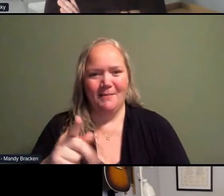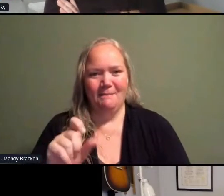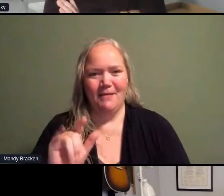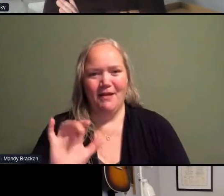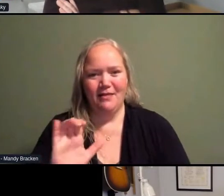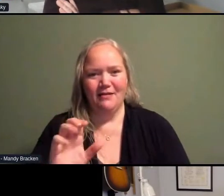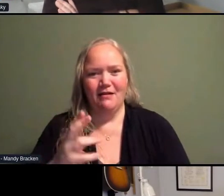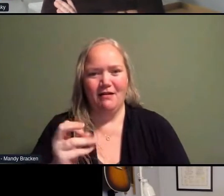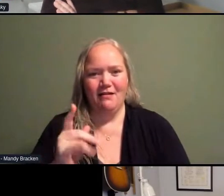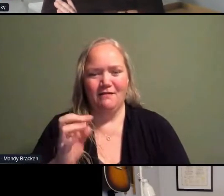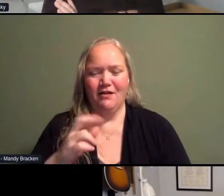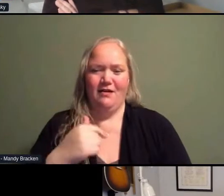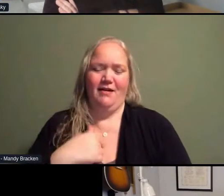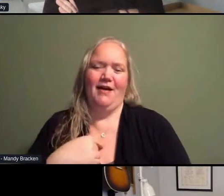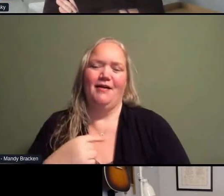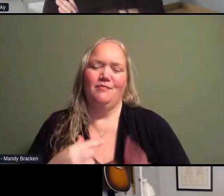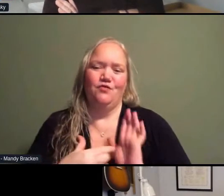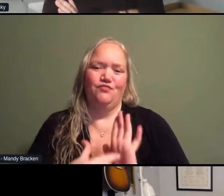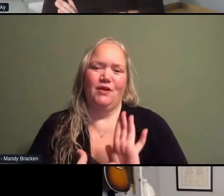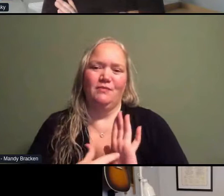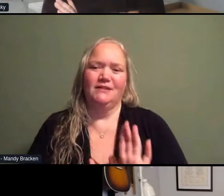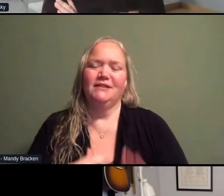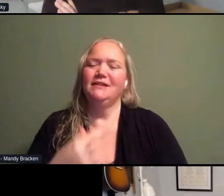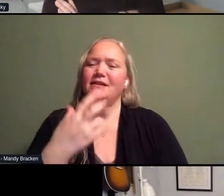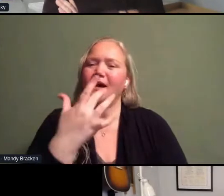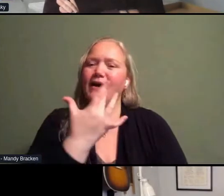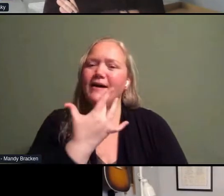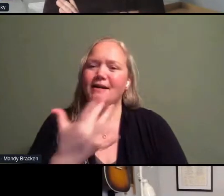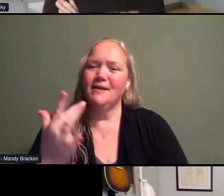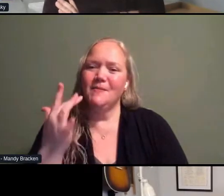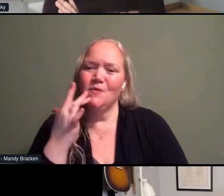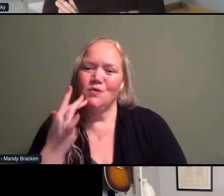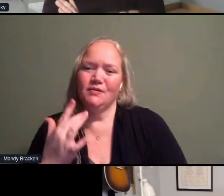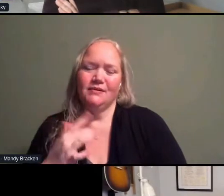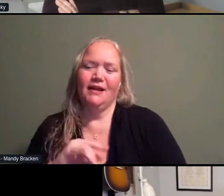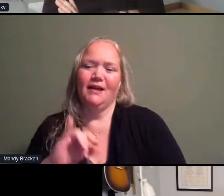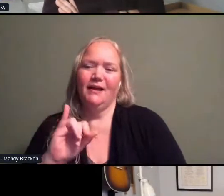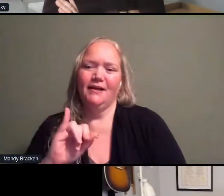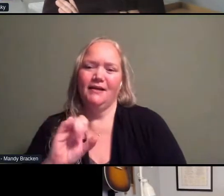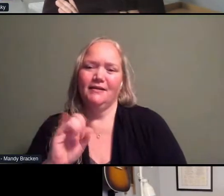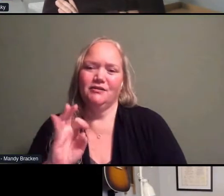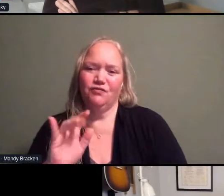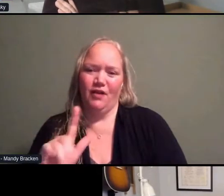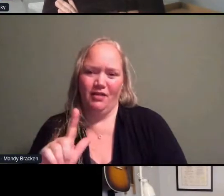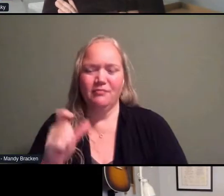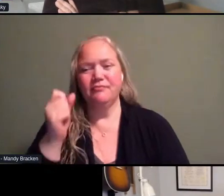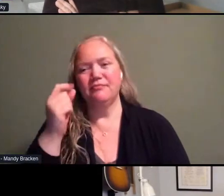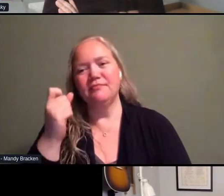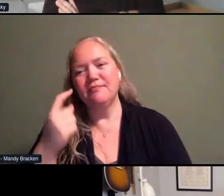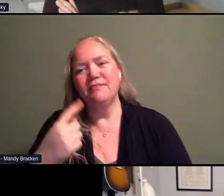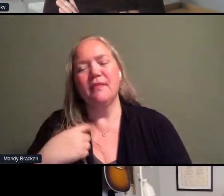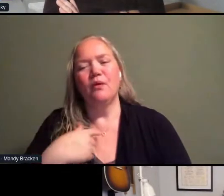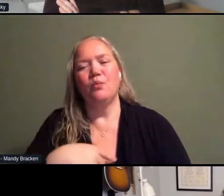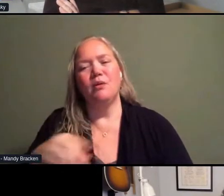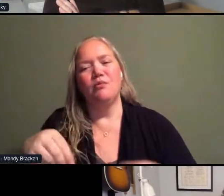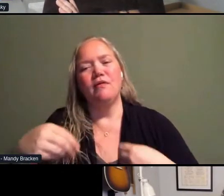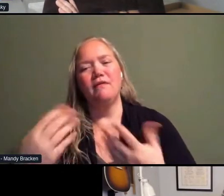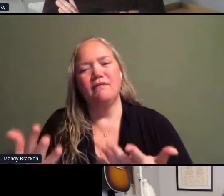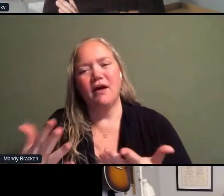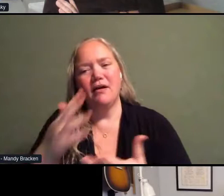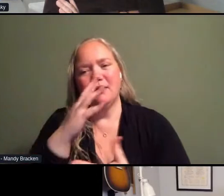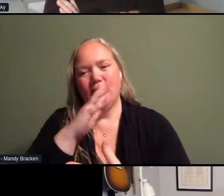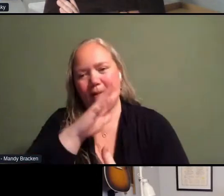For those who are not familiar with Honeymoon Israel, our mission is to provide immersive trips to Israel for locally based